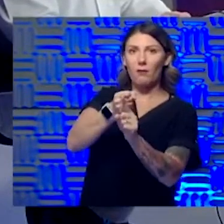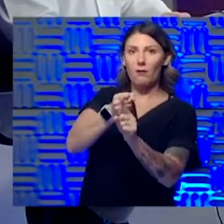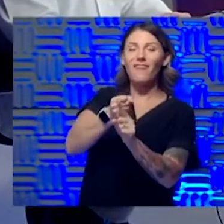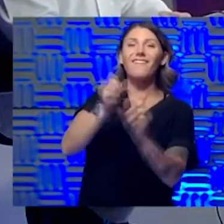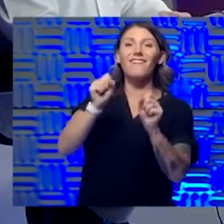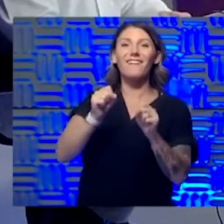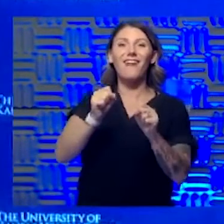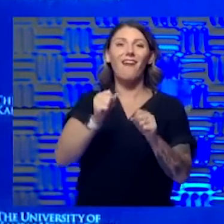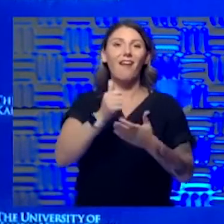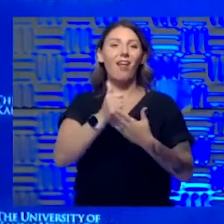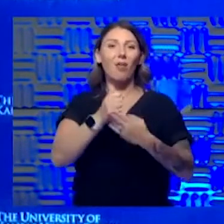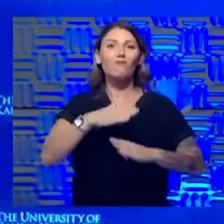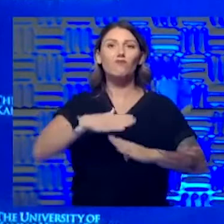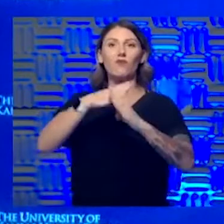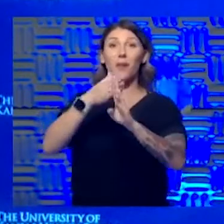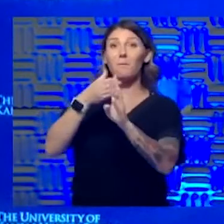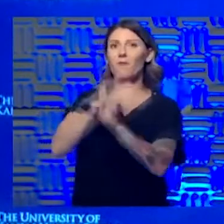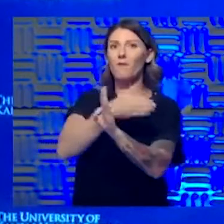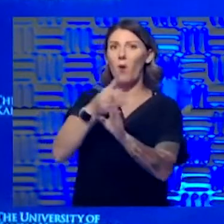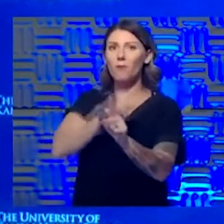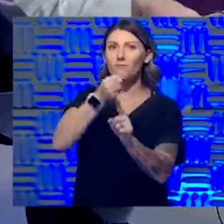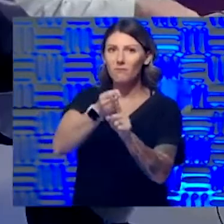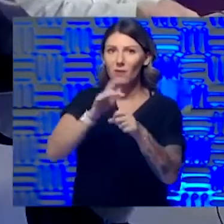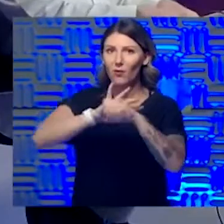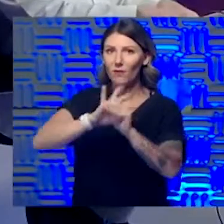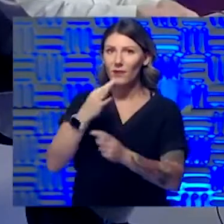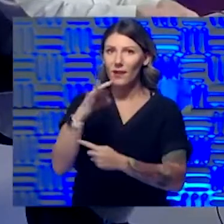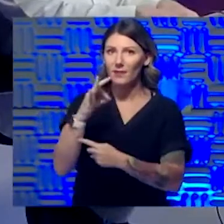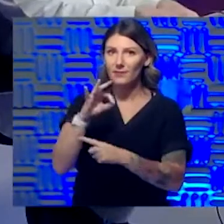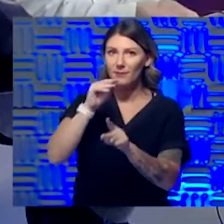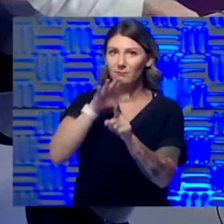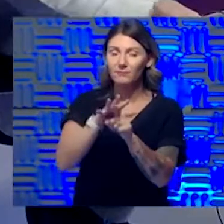high-risk folks like healthcare workers. Correct. Yep. But if there's any,